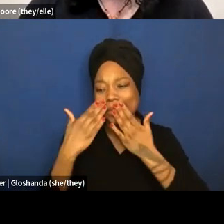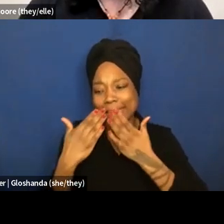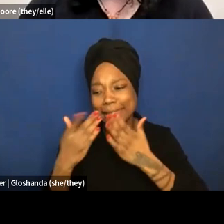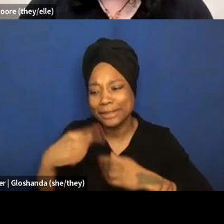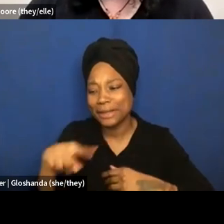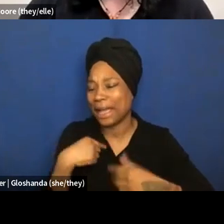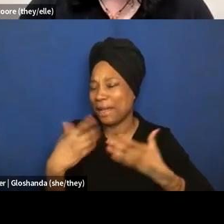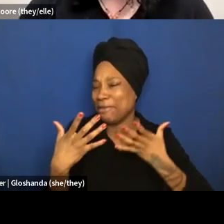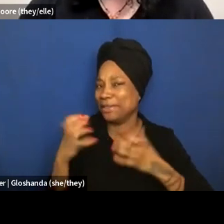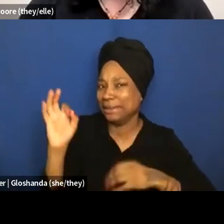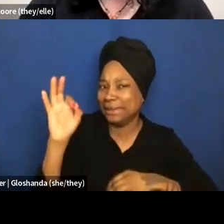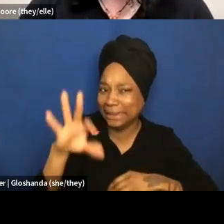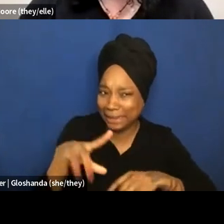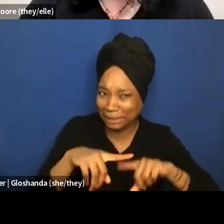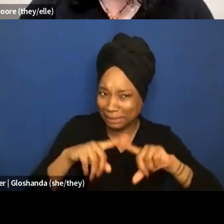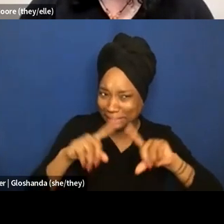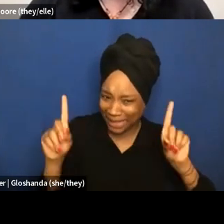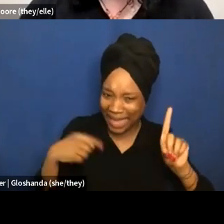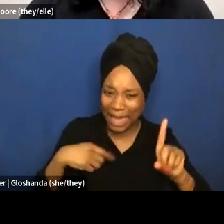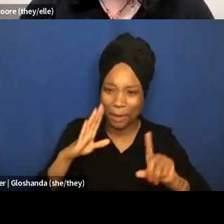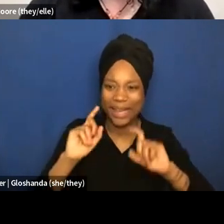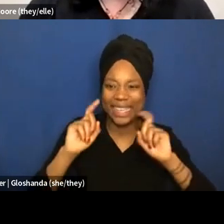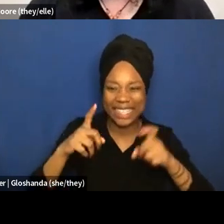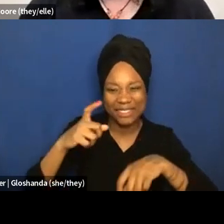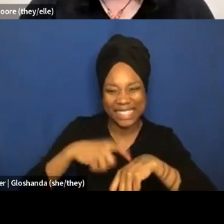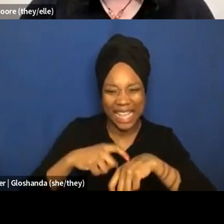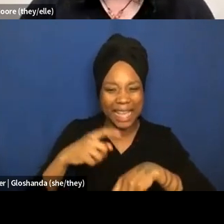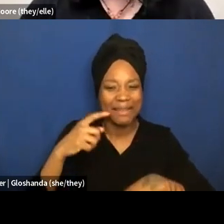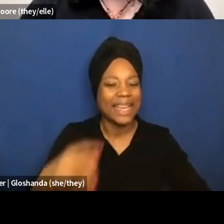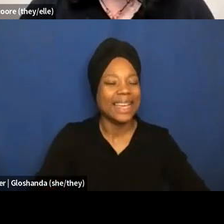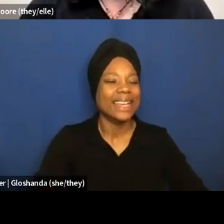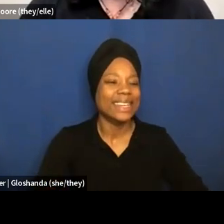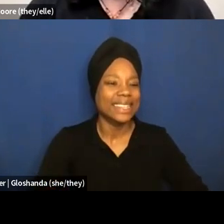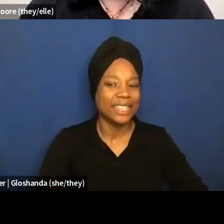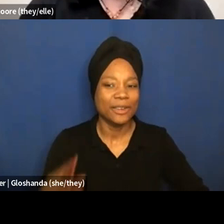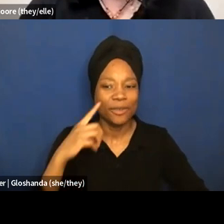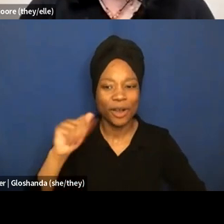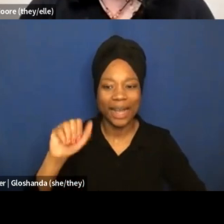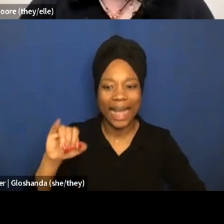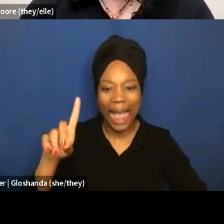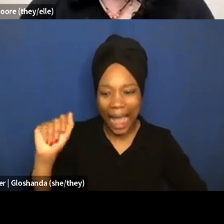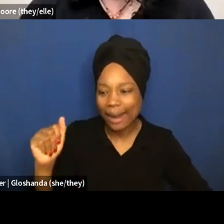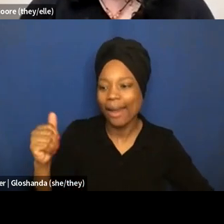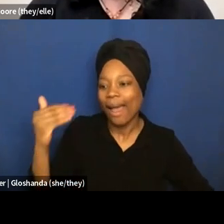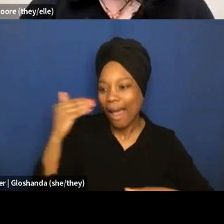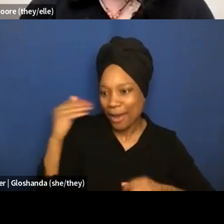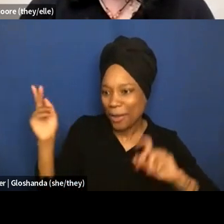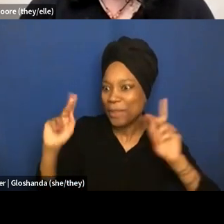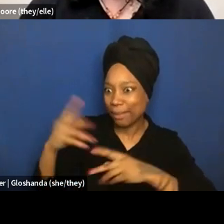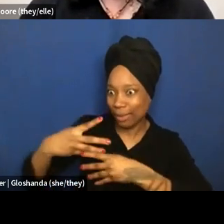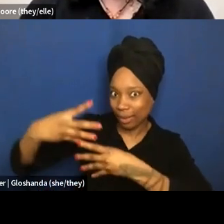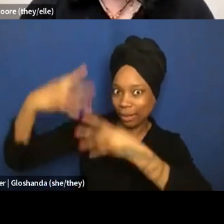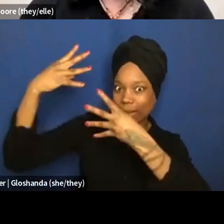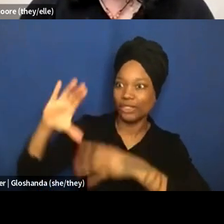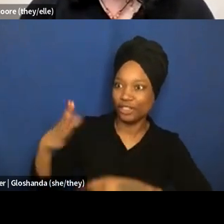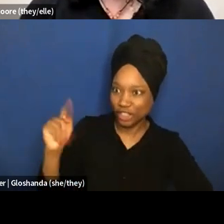I want to say something, but I'm going to give IDHA some time. I know there's so much here, and as the chat is saying, people want longer and longer with each of